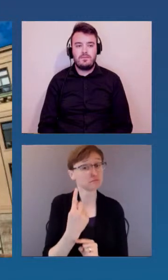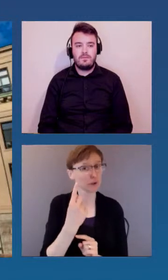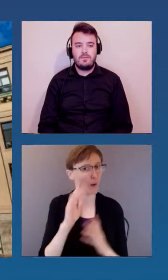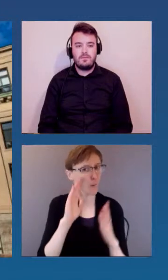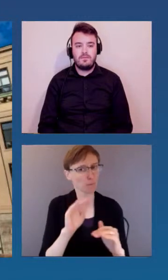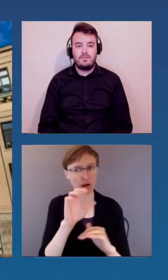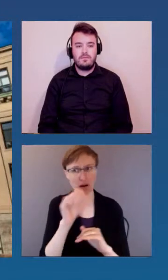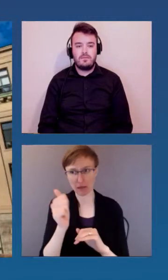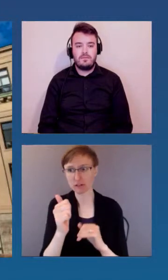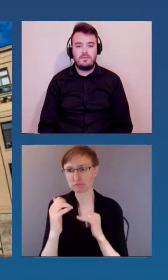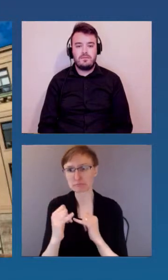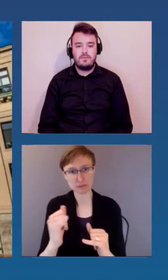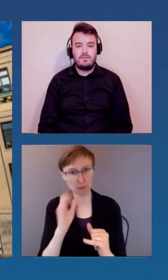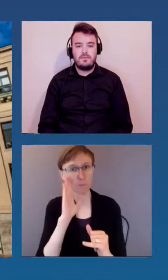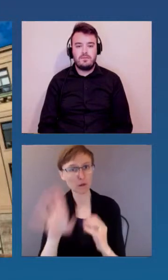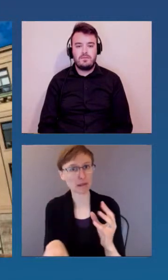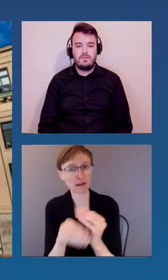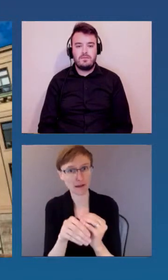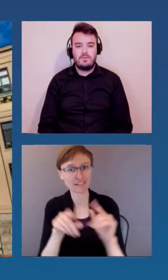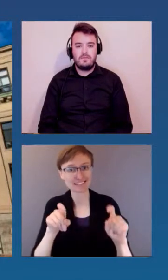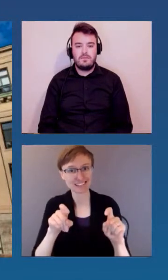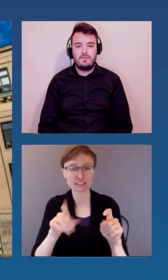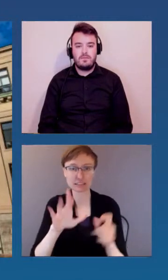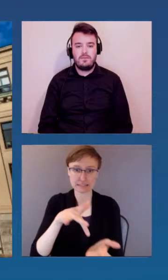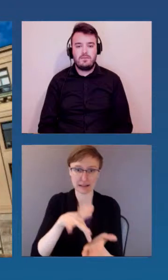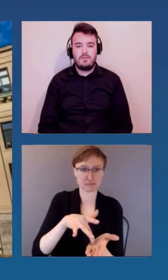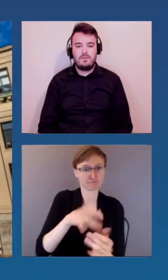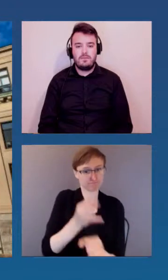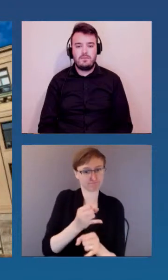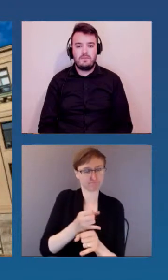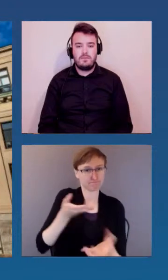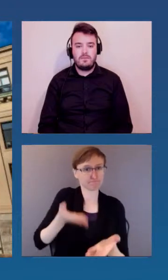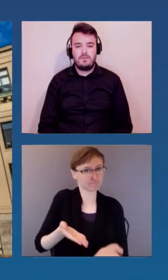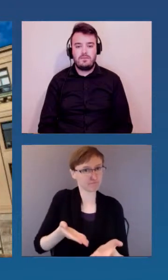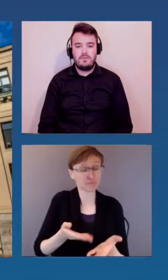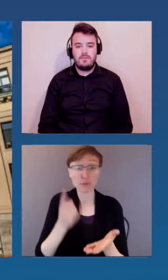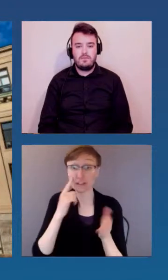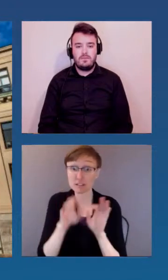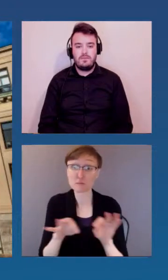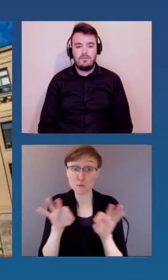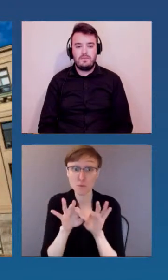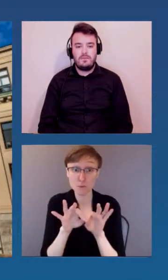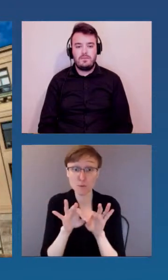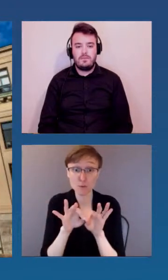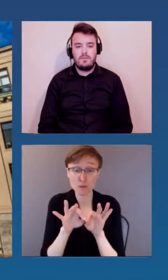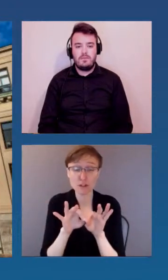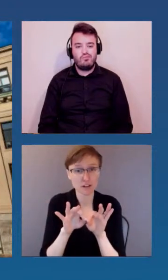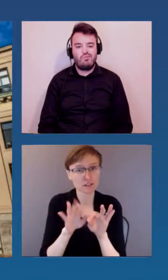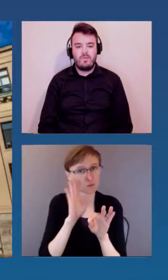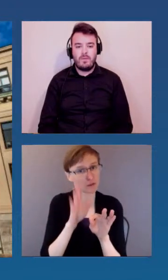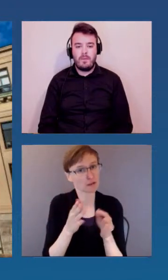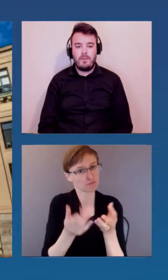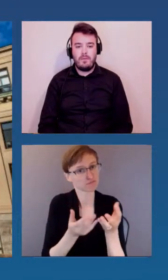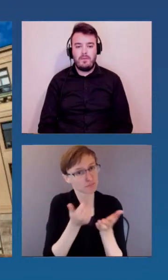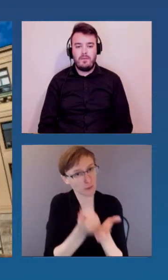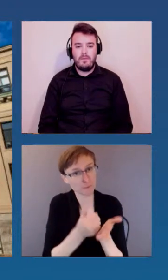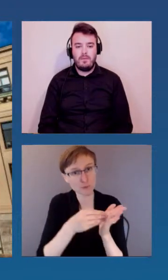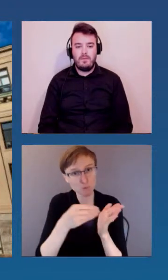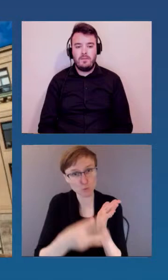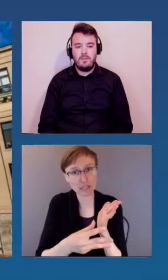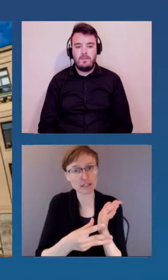avons mis sur pied un centre de test pour le COVID-19. Donc, il sera